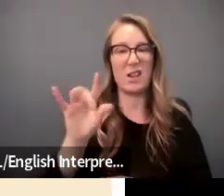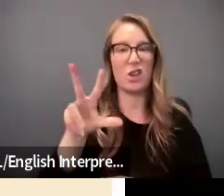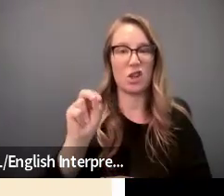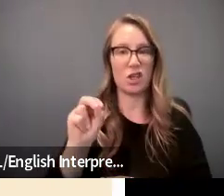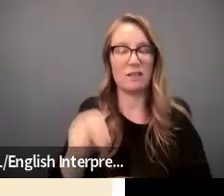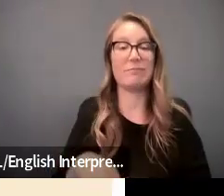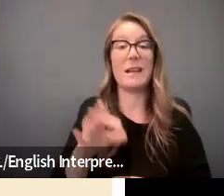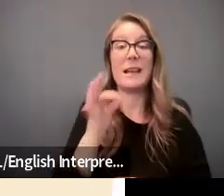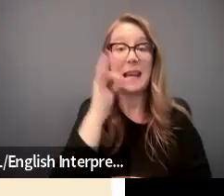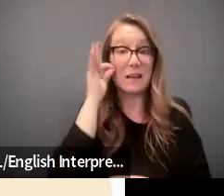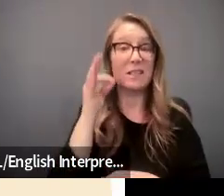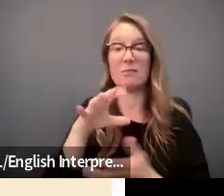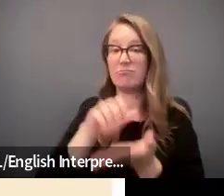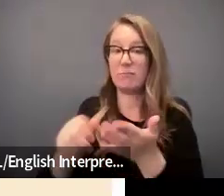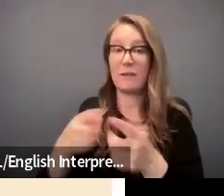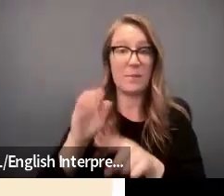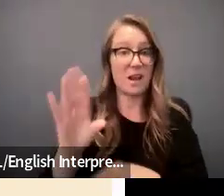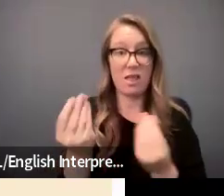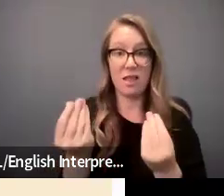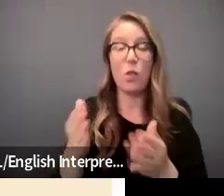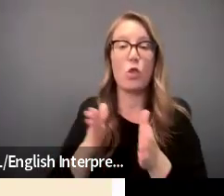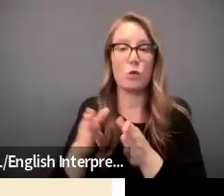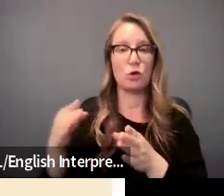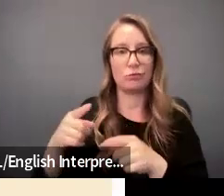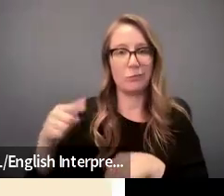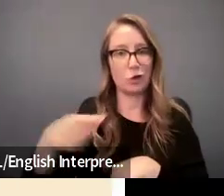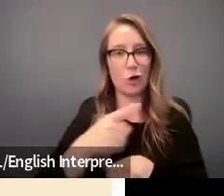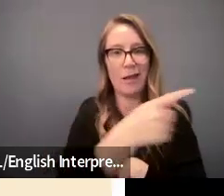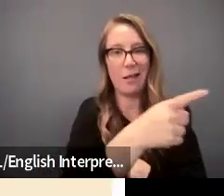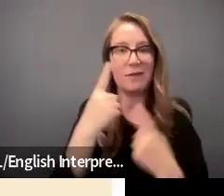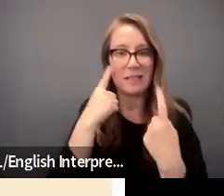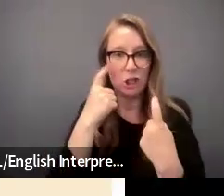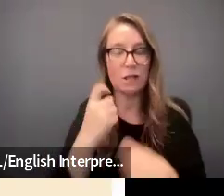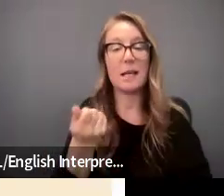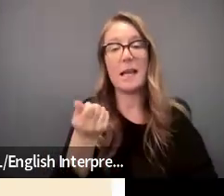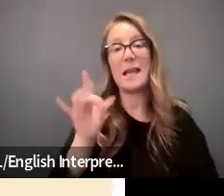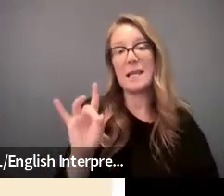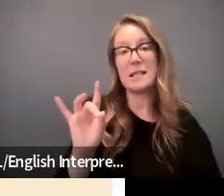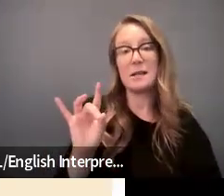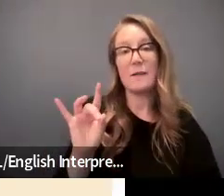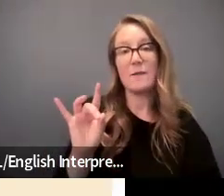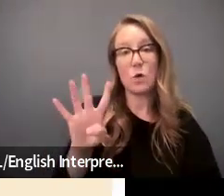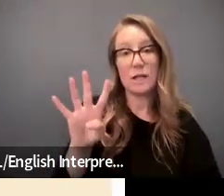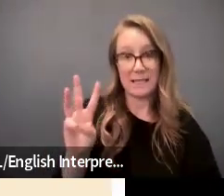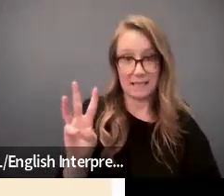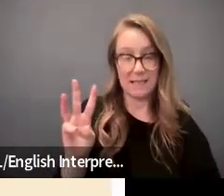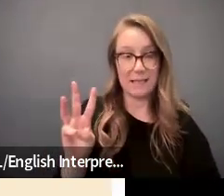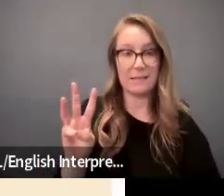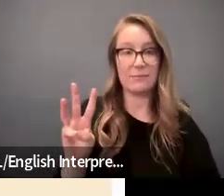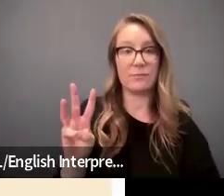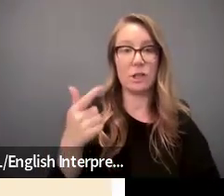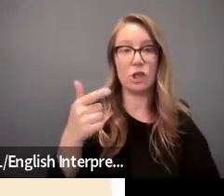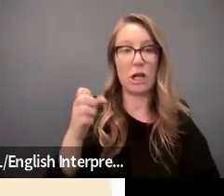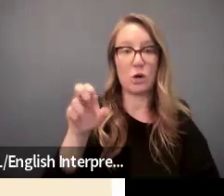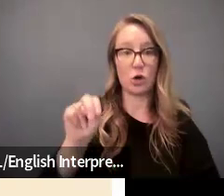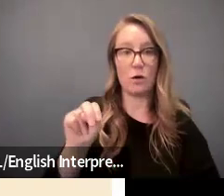remove Native Americans from their land through the Trail of Tears. In 1846, General